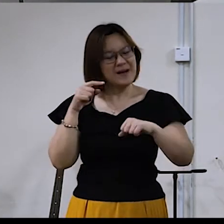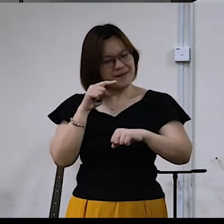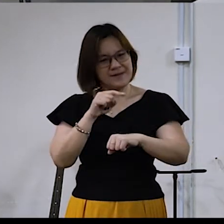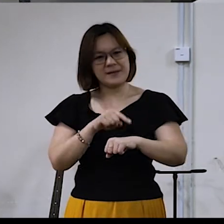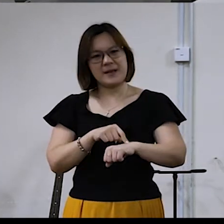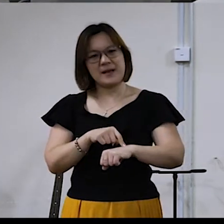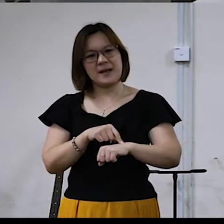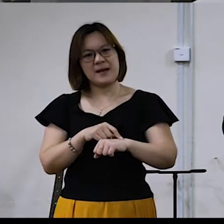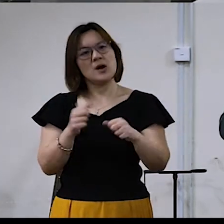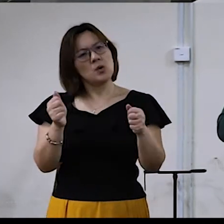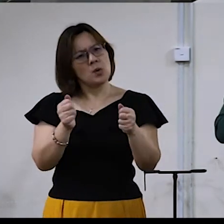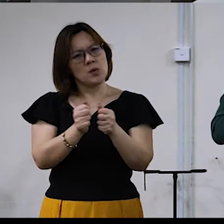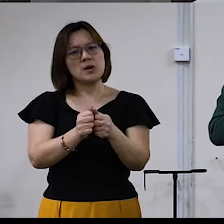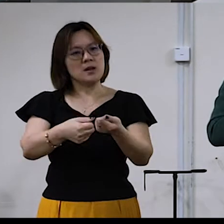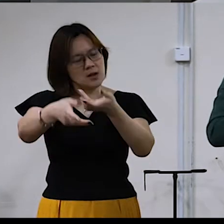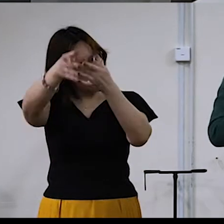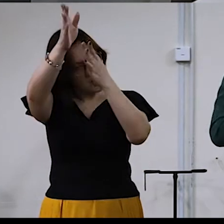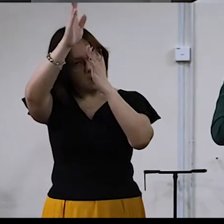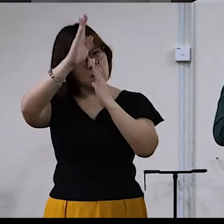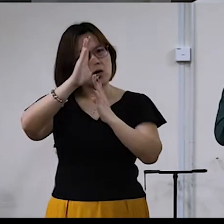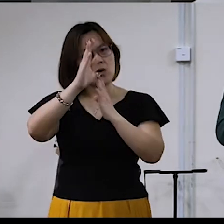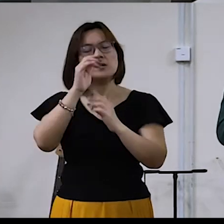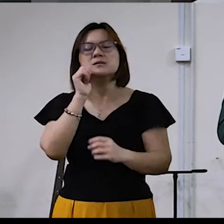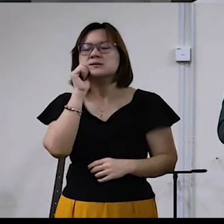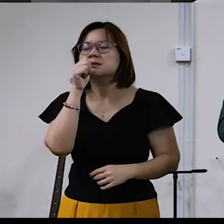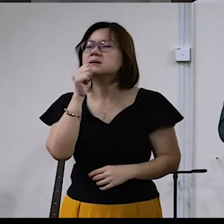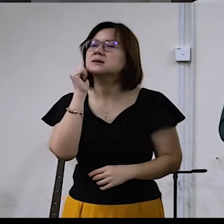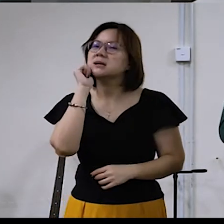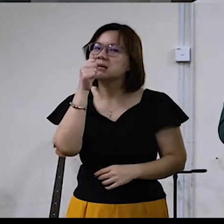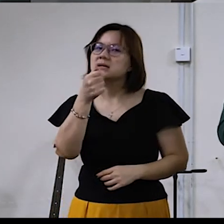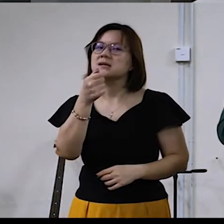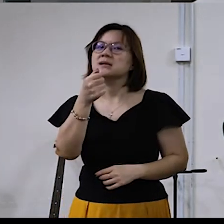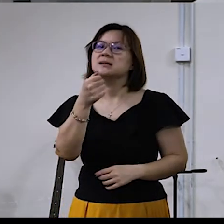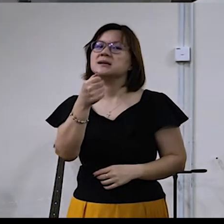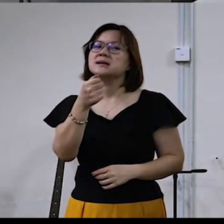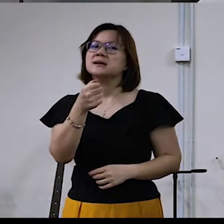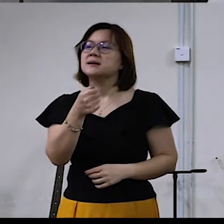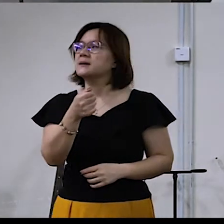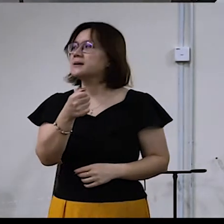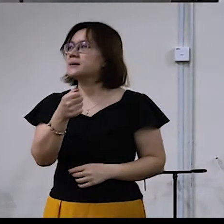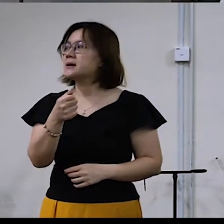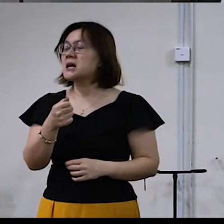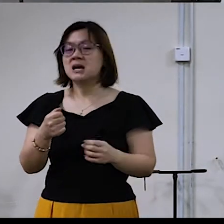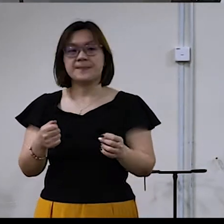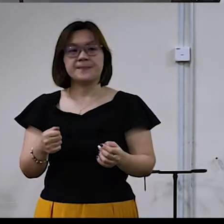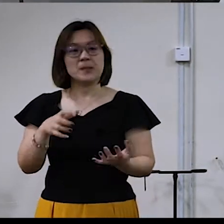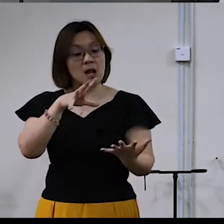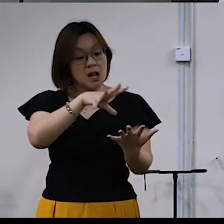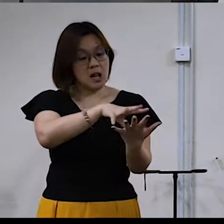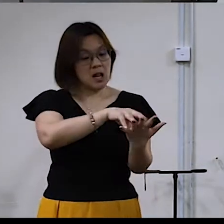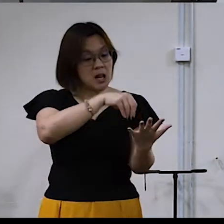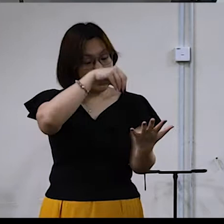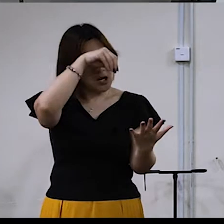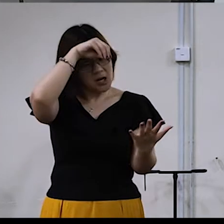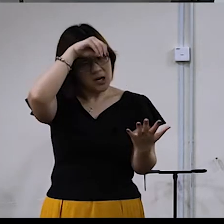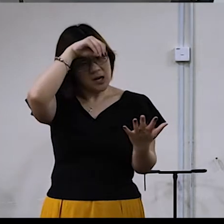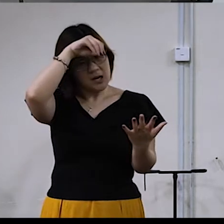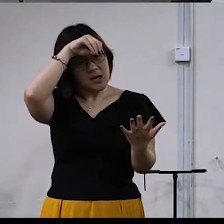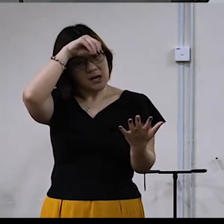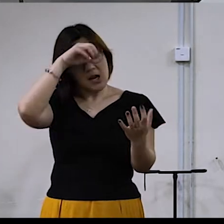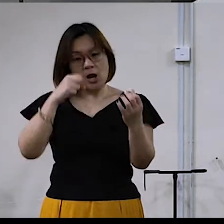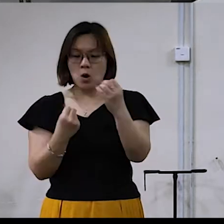away from feeding and growing in our relationship with our God. Amen?